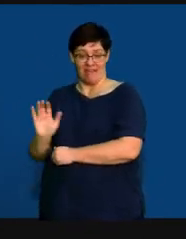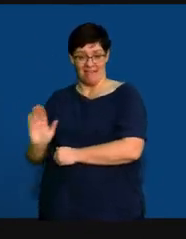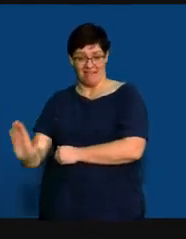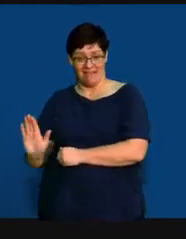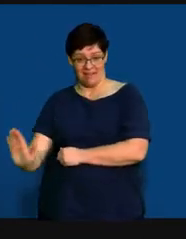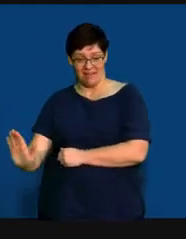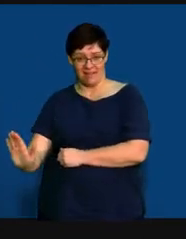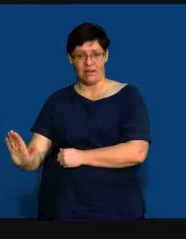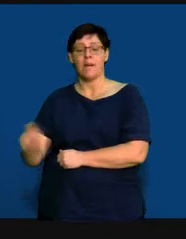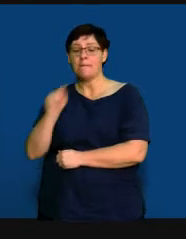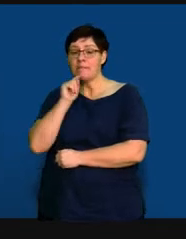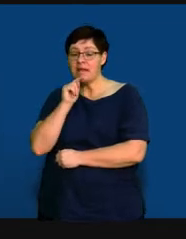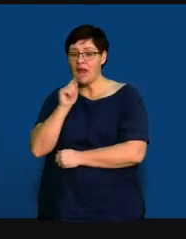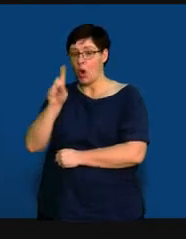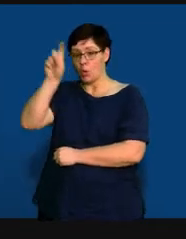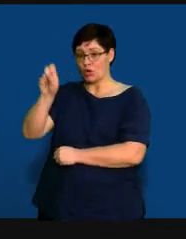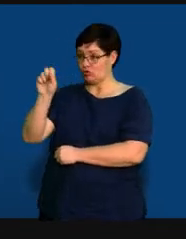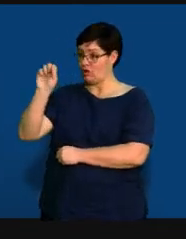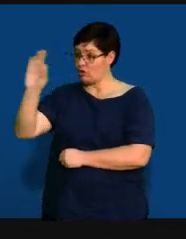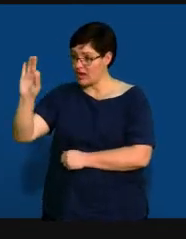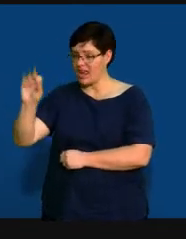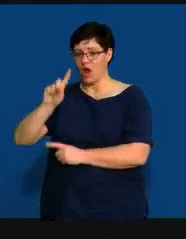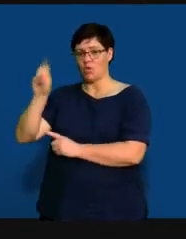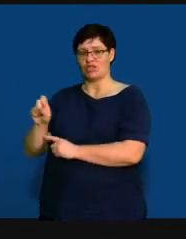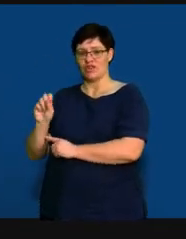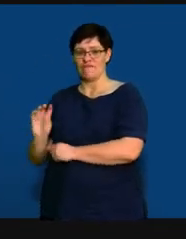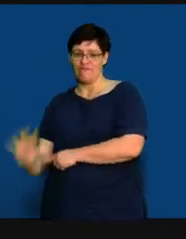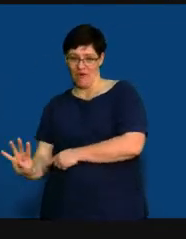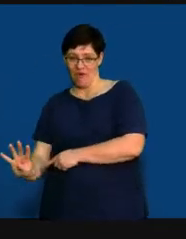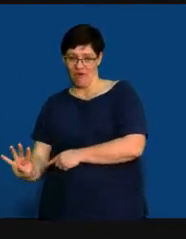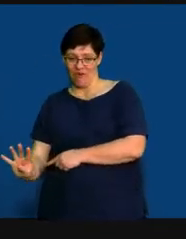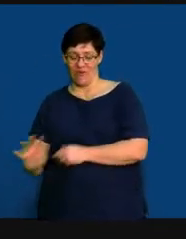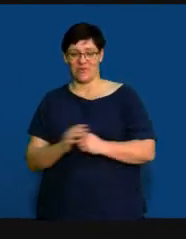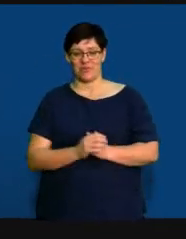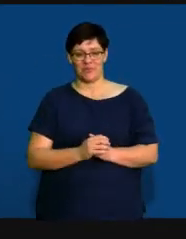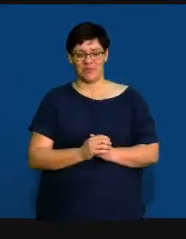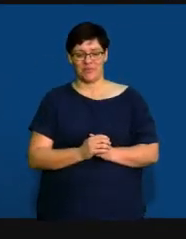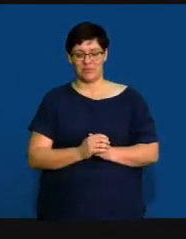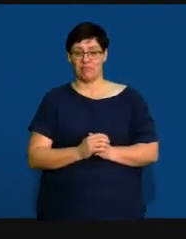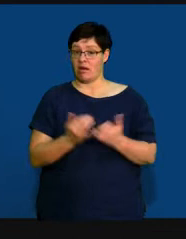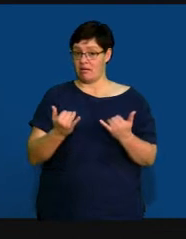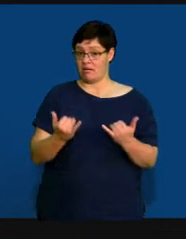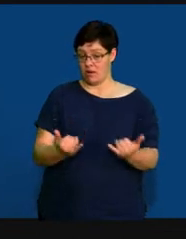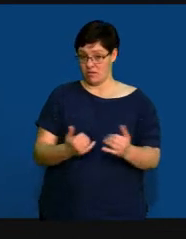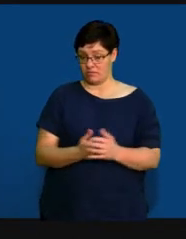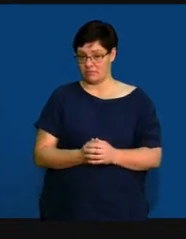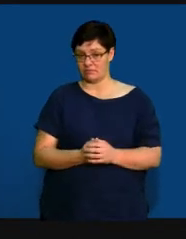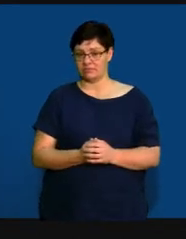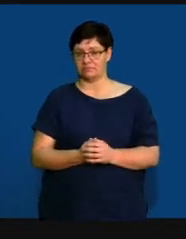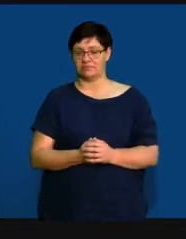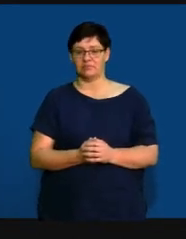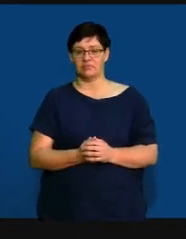These are divided into question 3 and question 4. Now, let's go